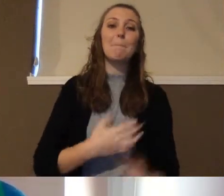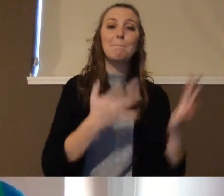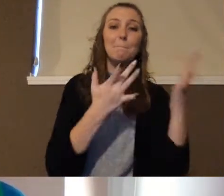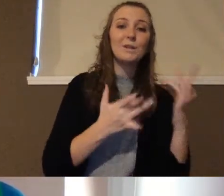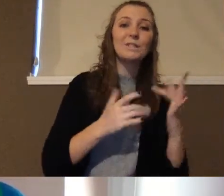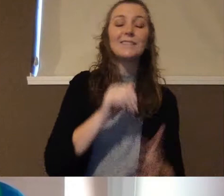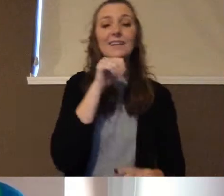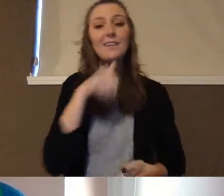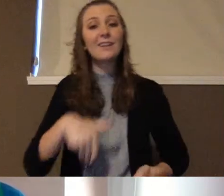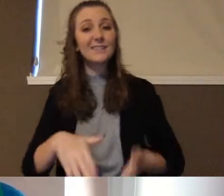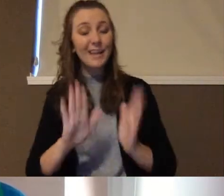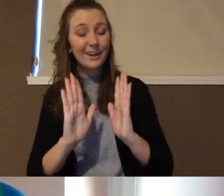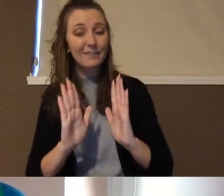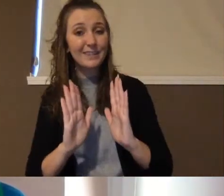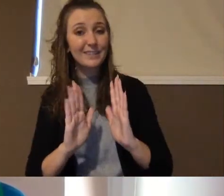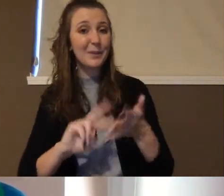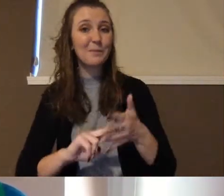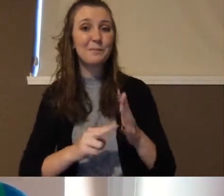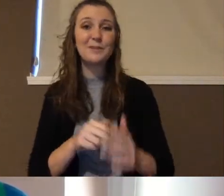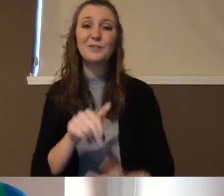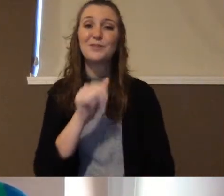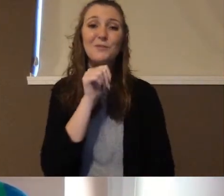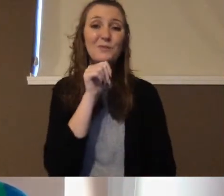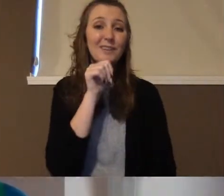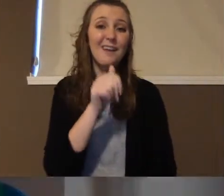the guiltless.